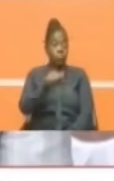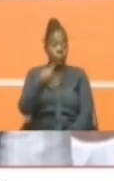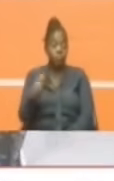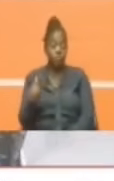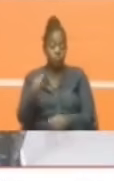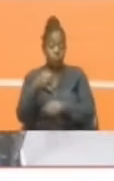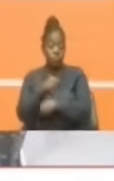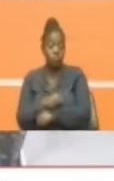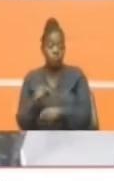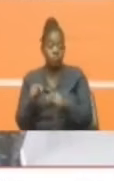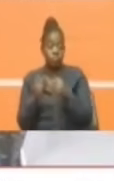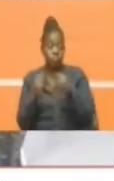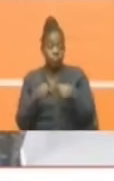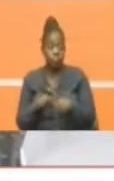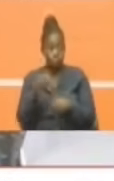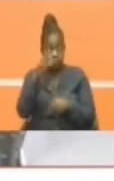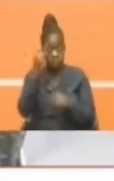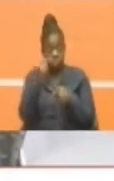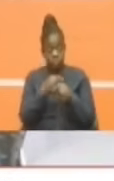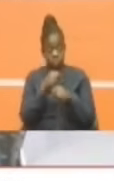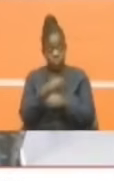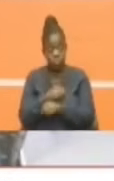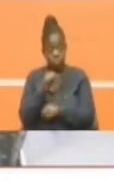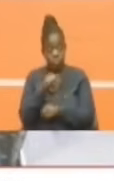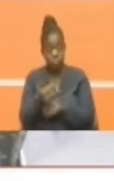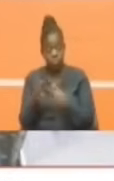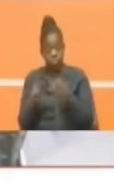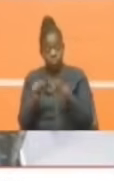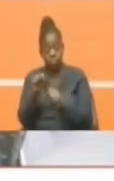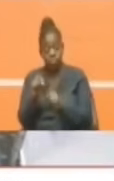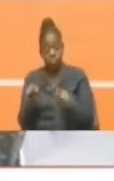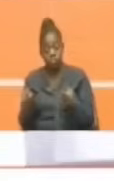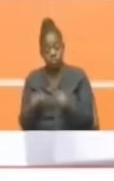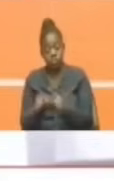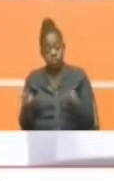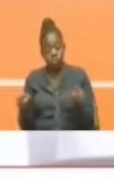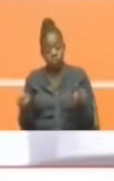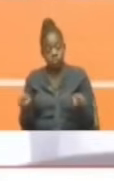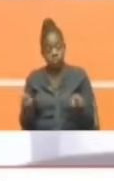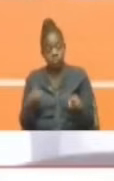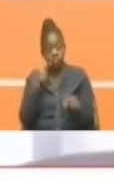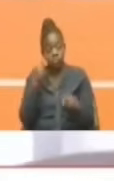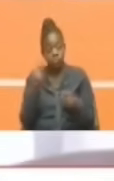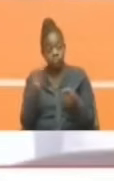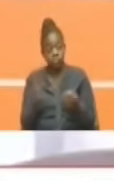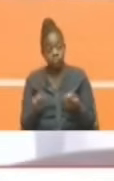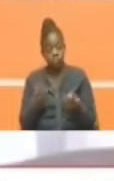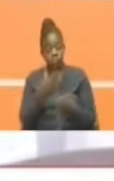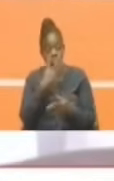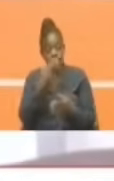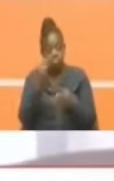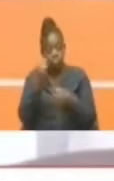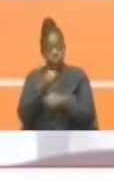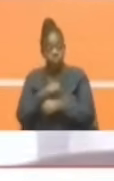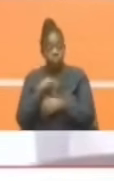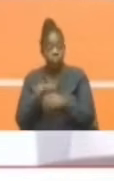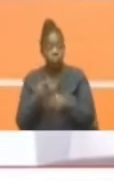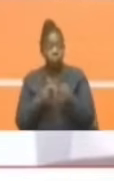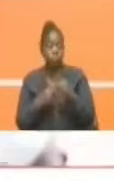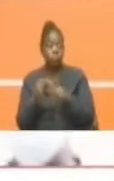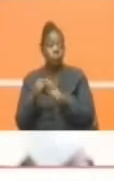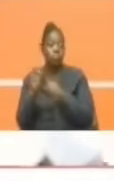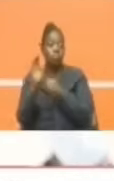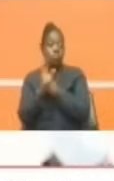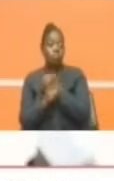y'emu okuba ku kibayiga ku ssomero lino gye liddukanyizibwamu ate nga gigamu agali mu nkola y'ebona amasomo agasinga mu Kampala ne mu